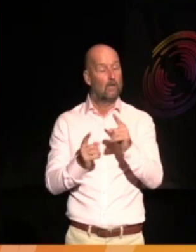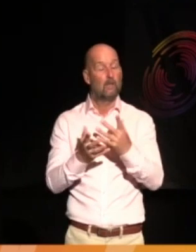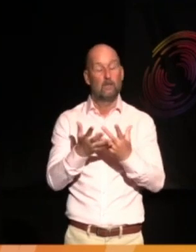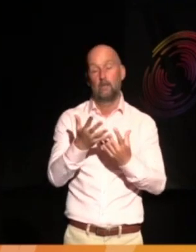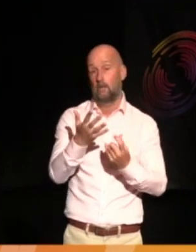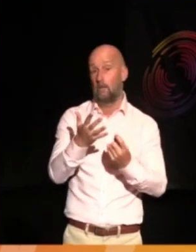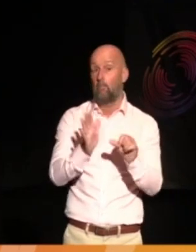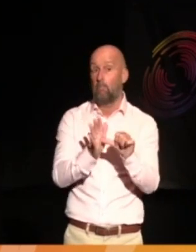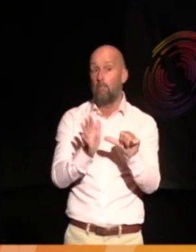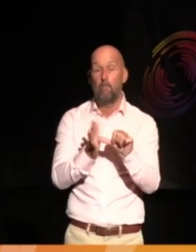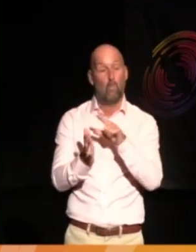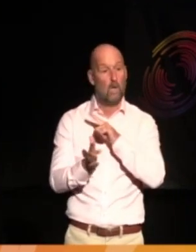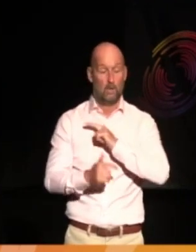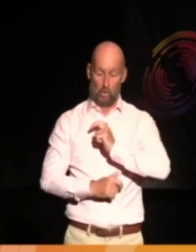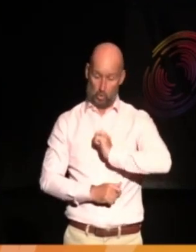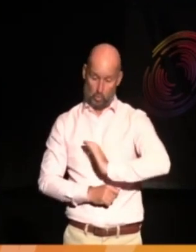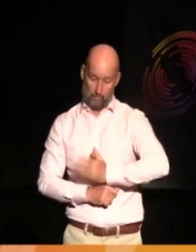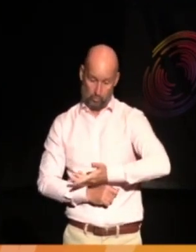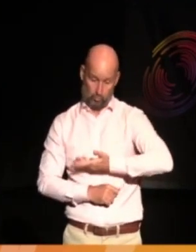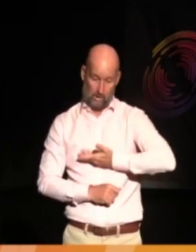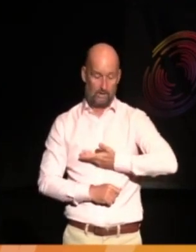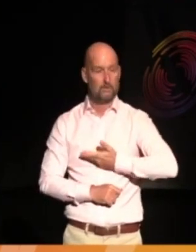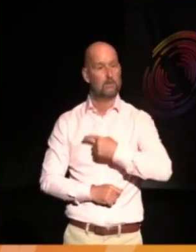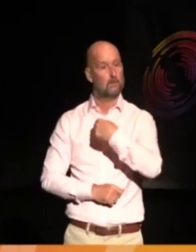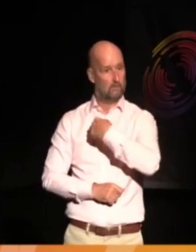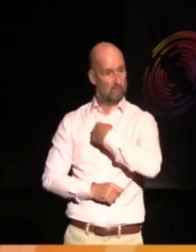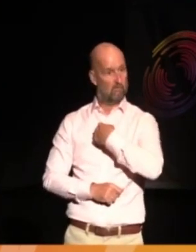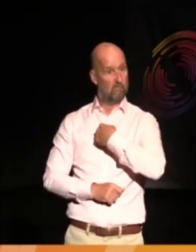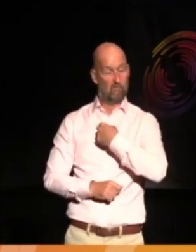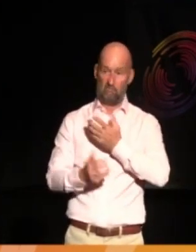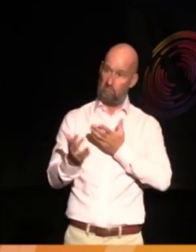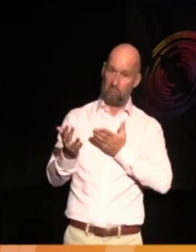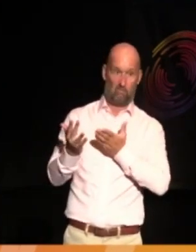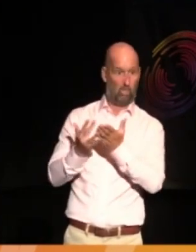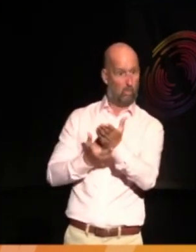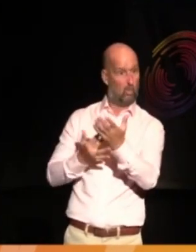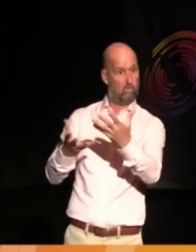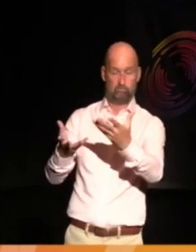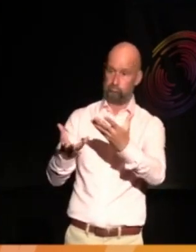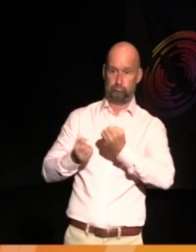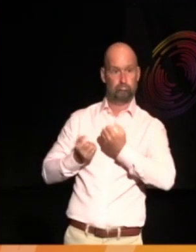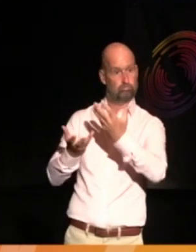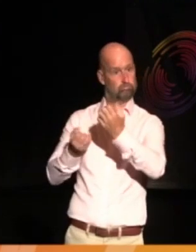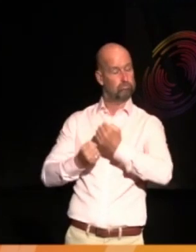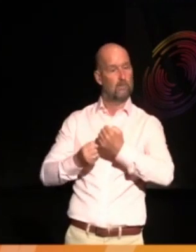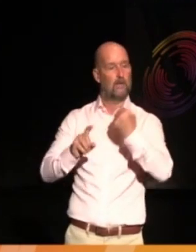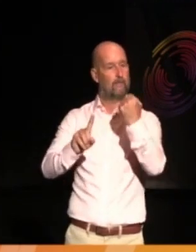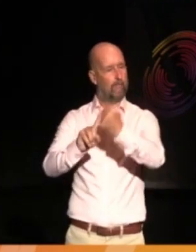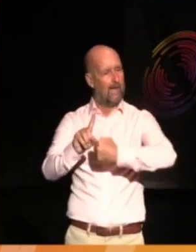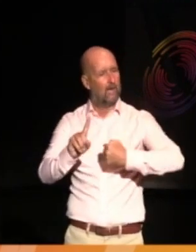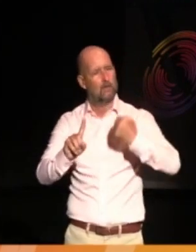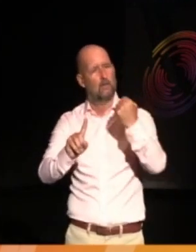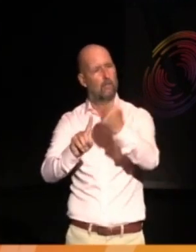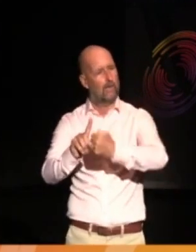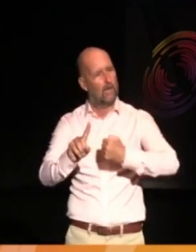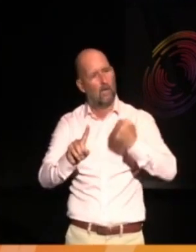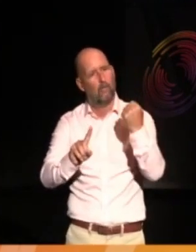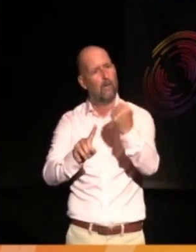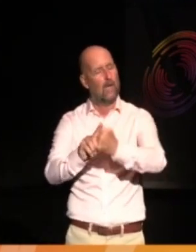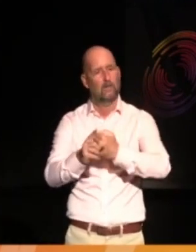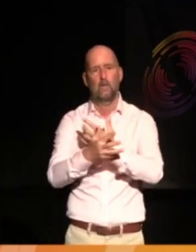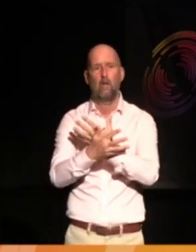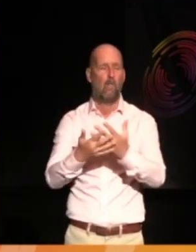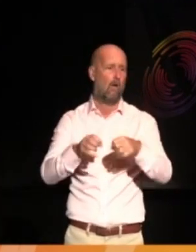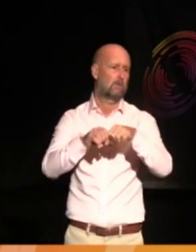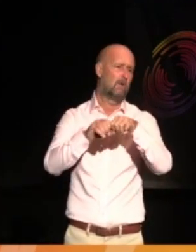there, about human rights that we've acquired often through the really hard battles that people have fought that have cost them a